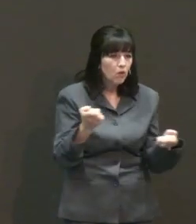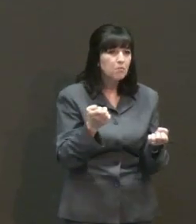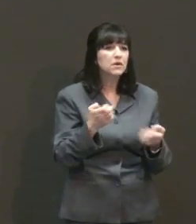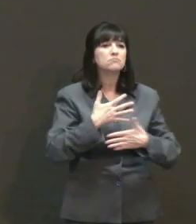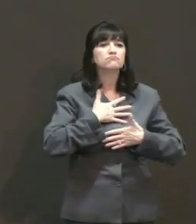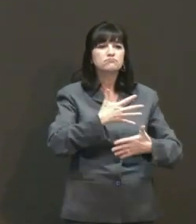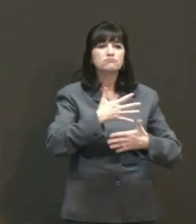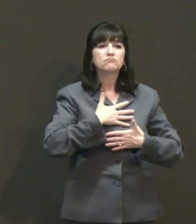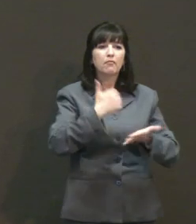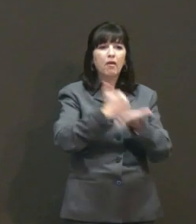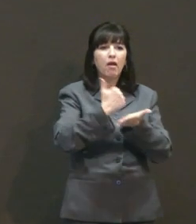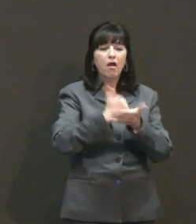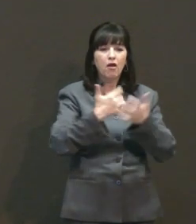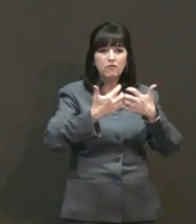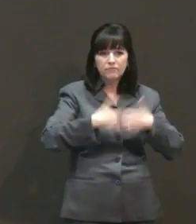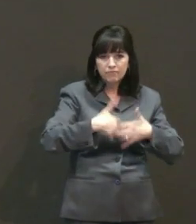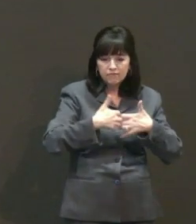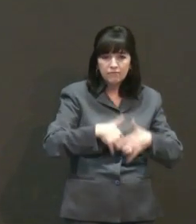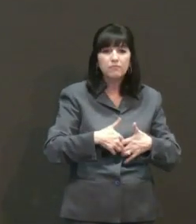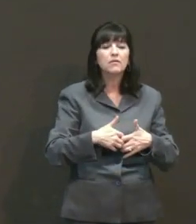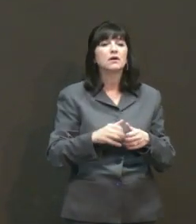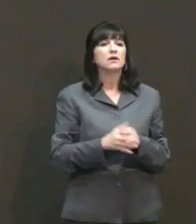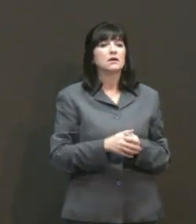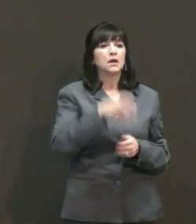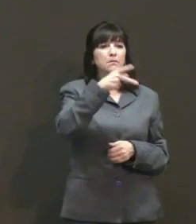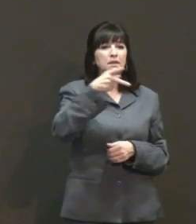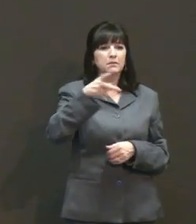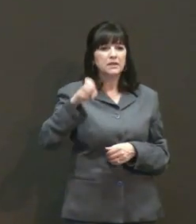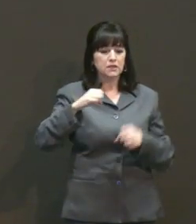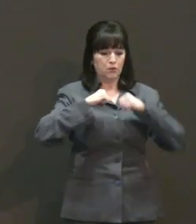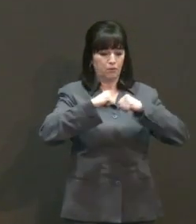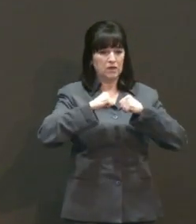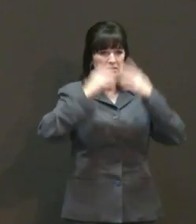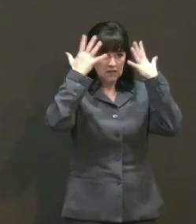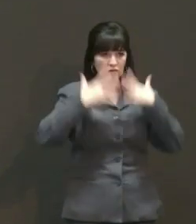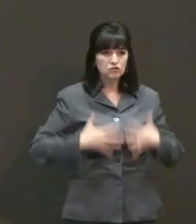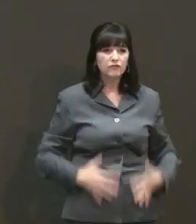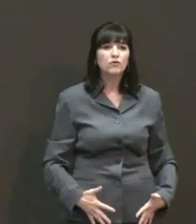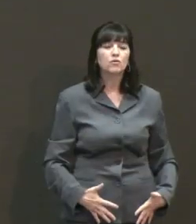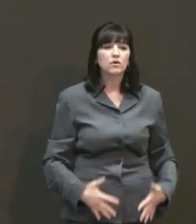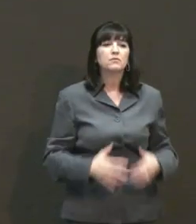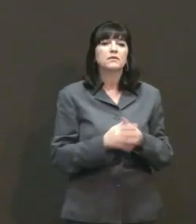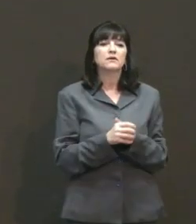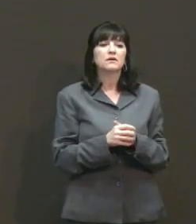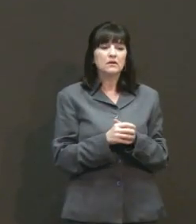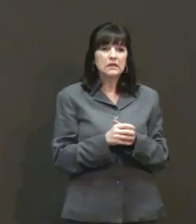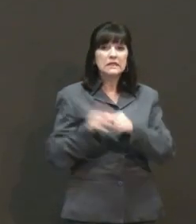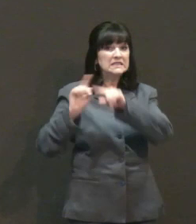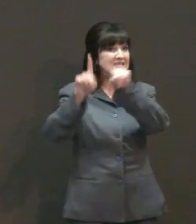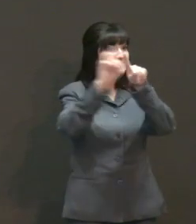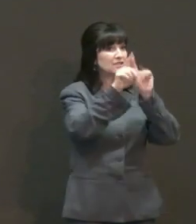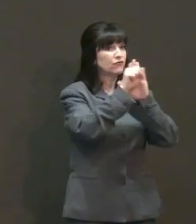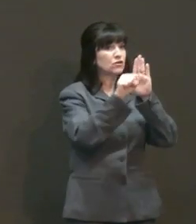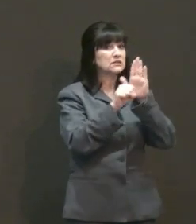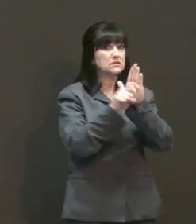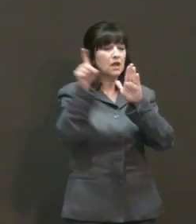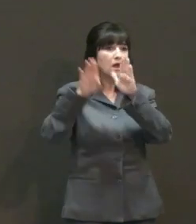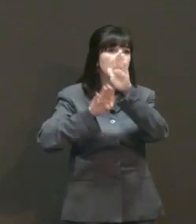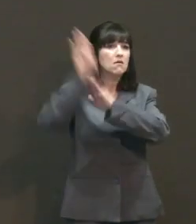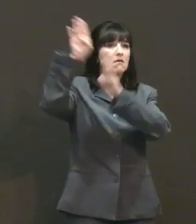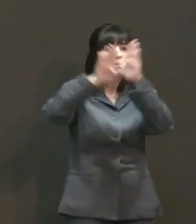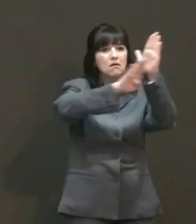and the rest comes up. And different states are experiencing a surge at different times. We're seeing the